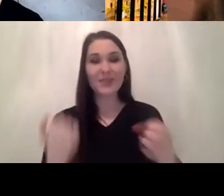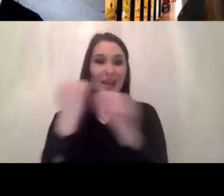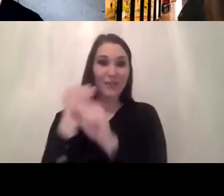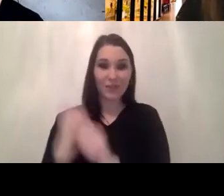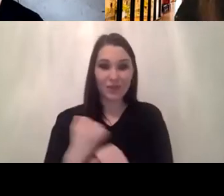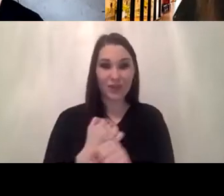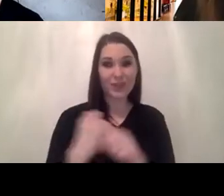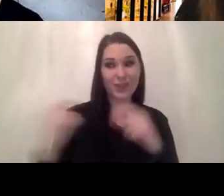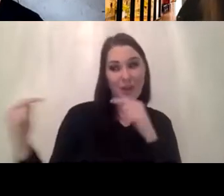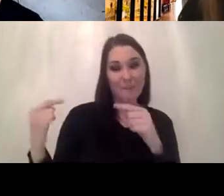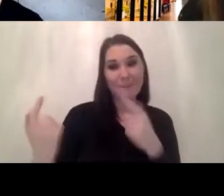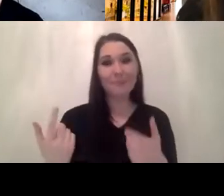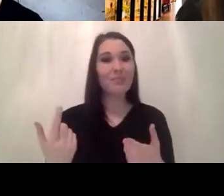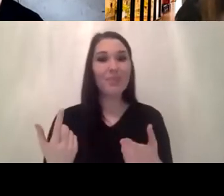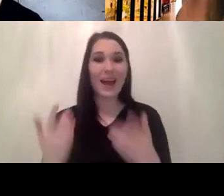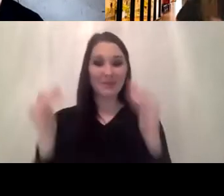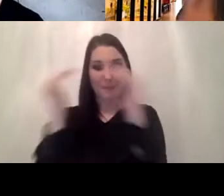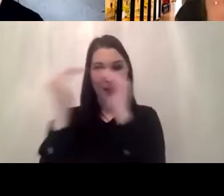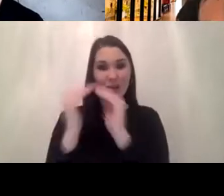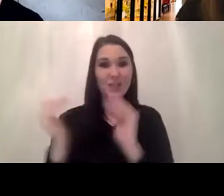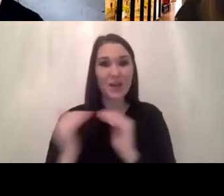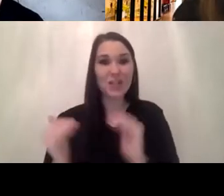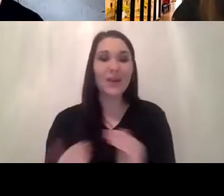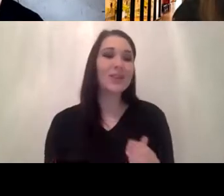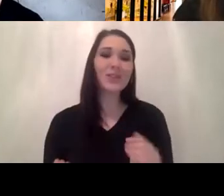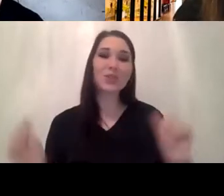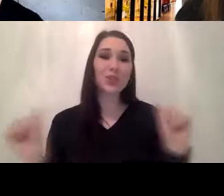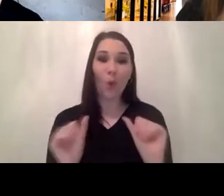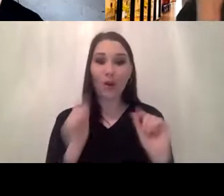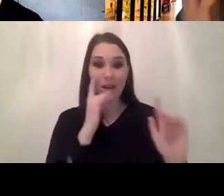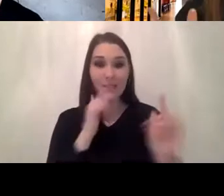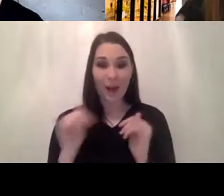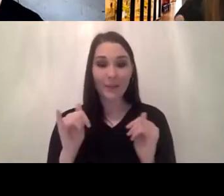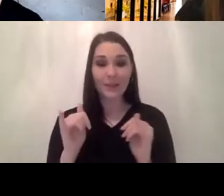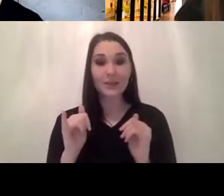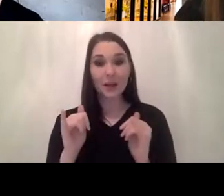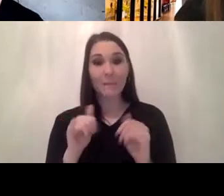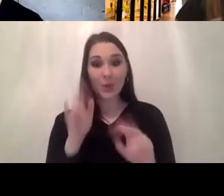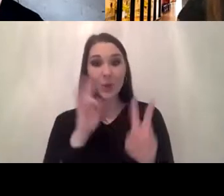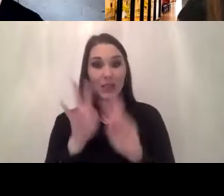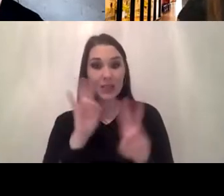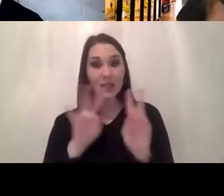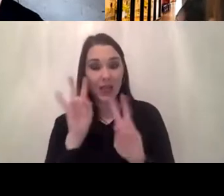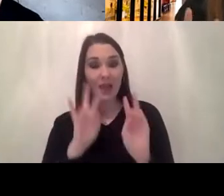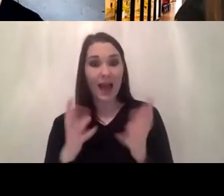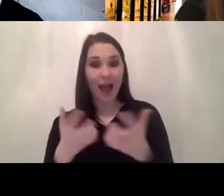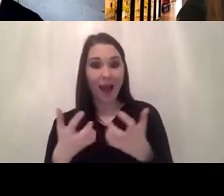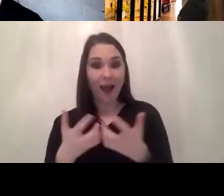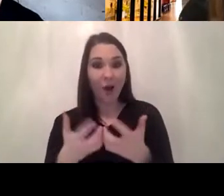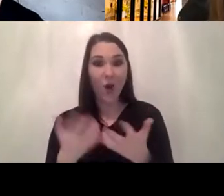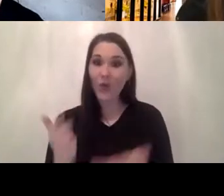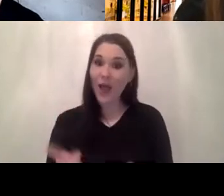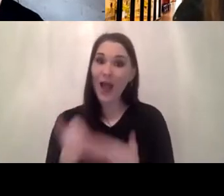compatible devices, to people's home. So it was just a very short experiment, but we kind of could see the future and how it can really help people